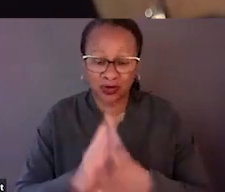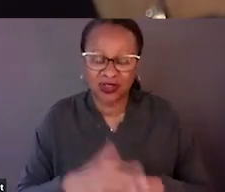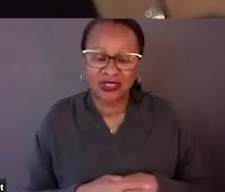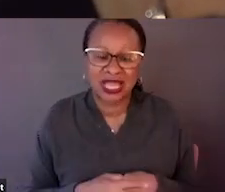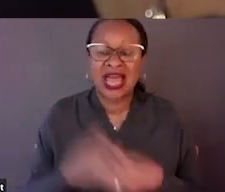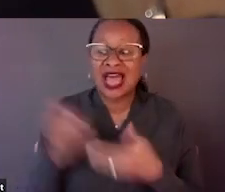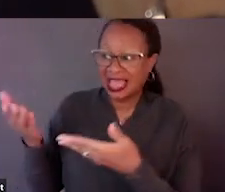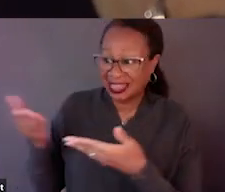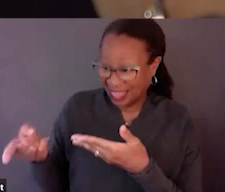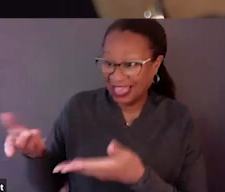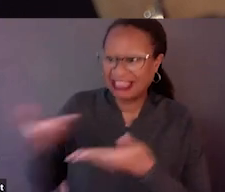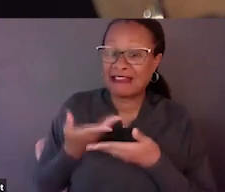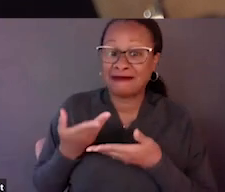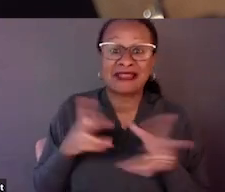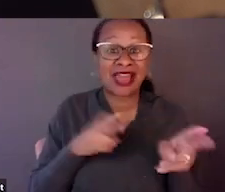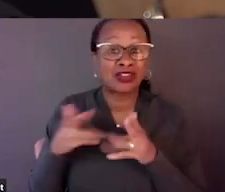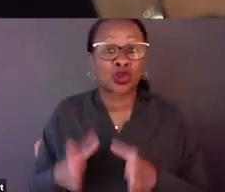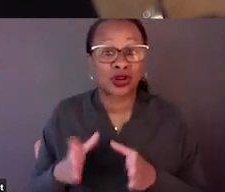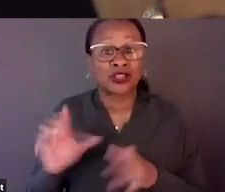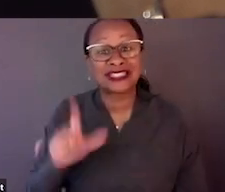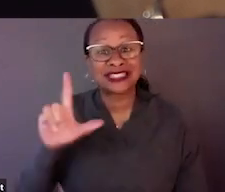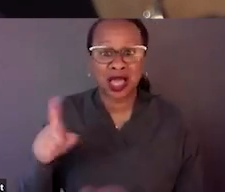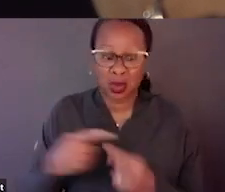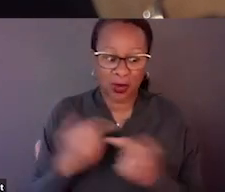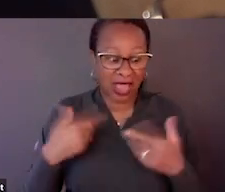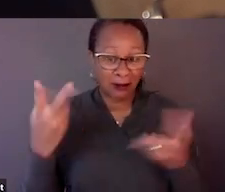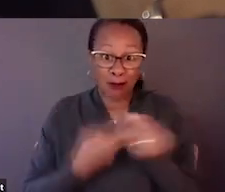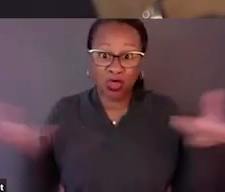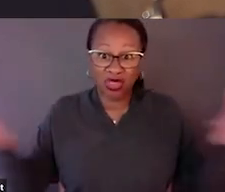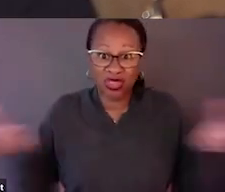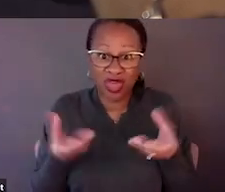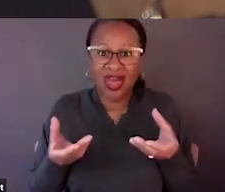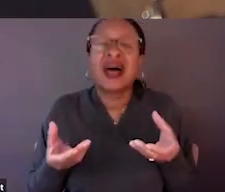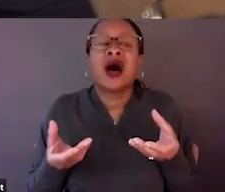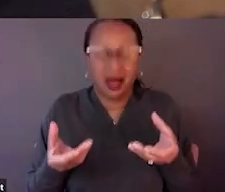the editorial style. And once we had that, it was really about honing